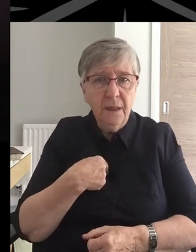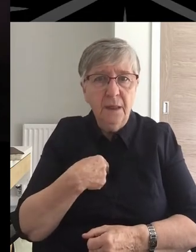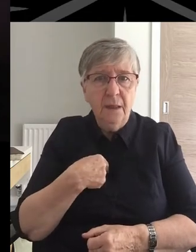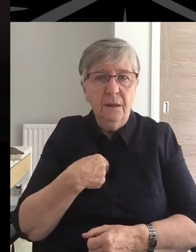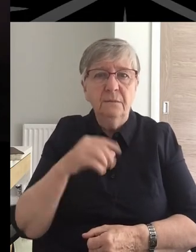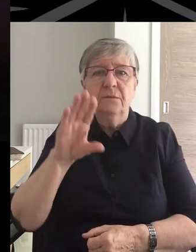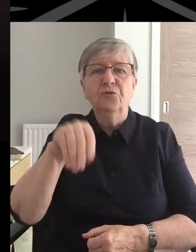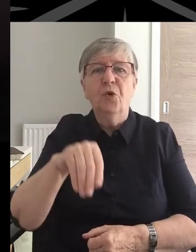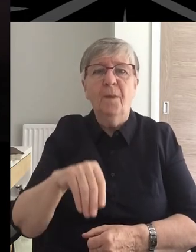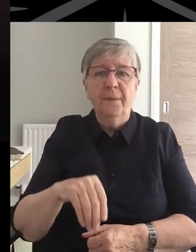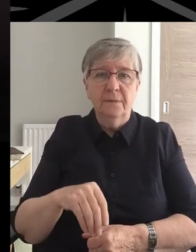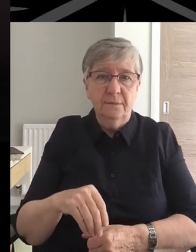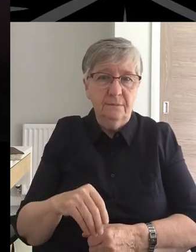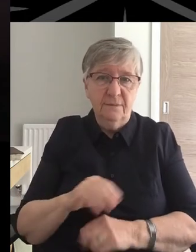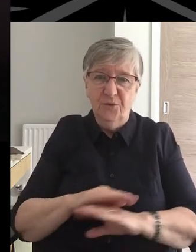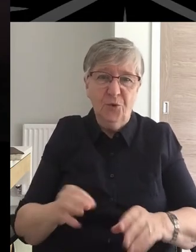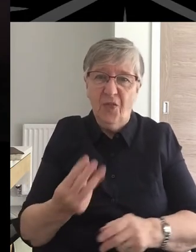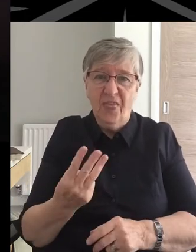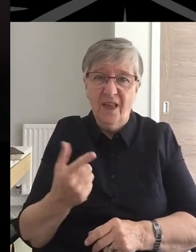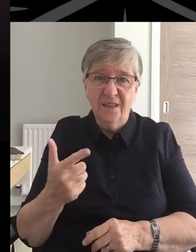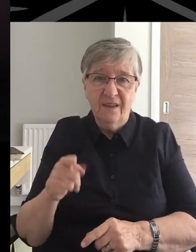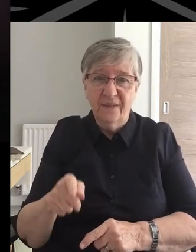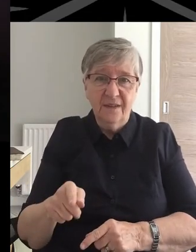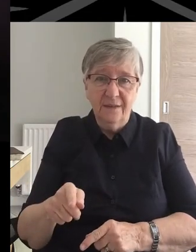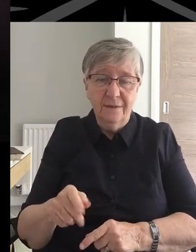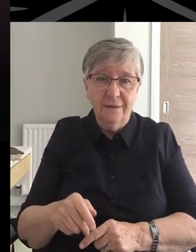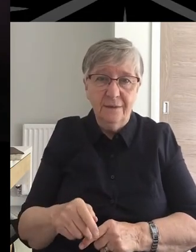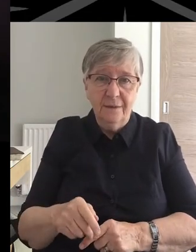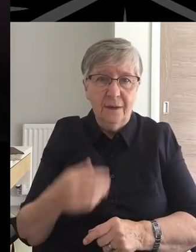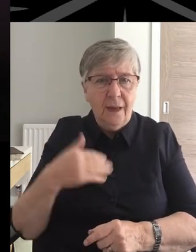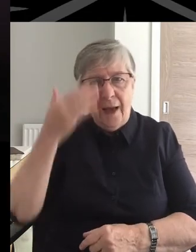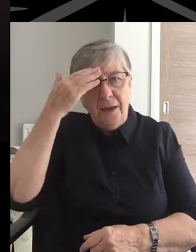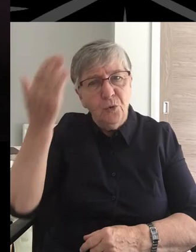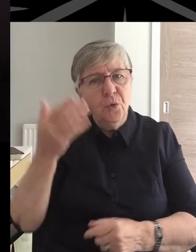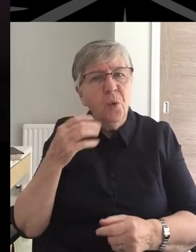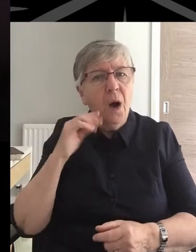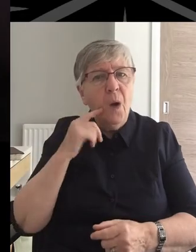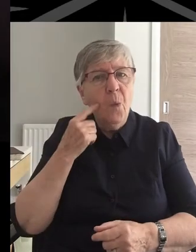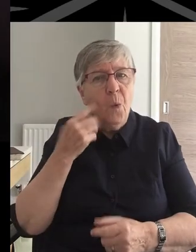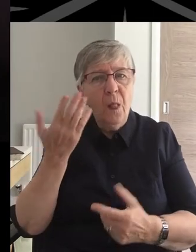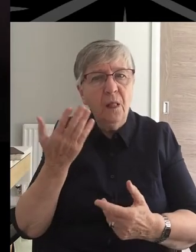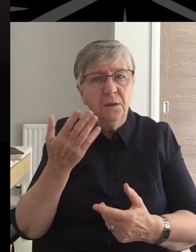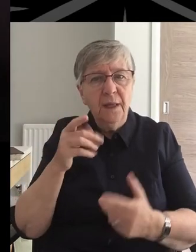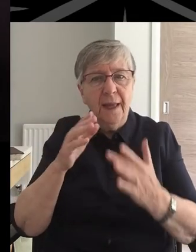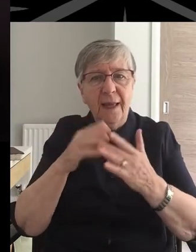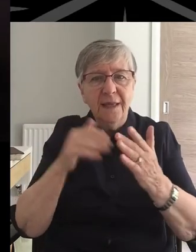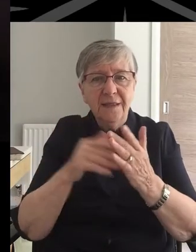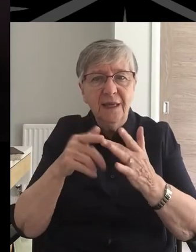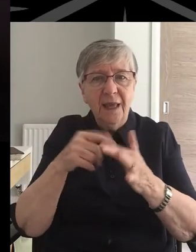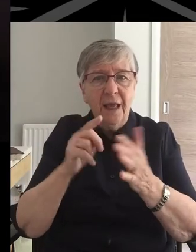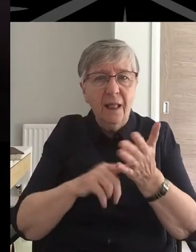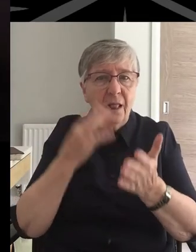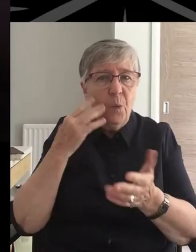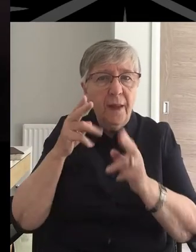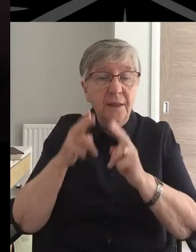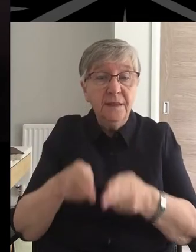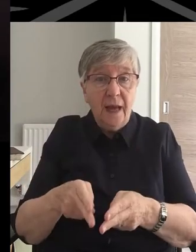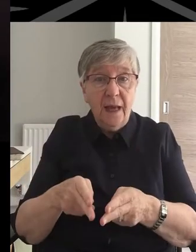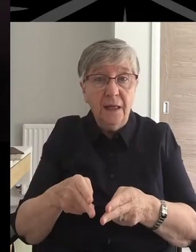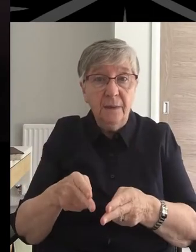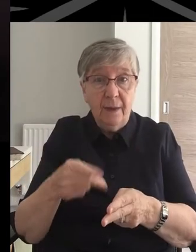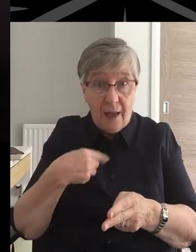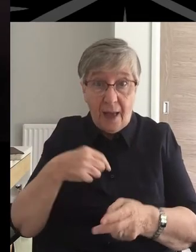scoffing. Stop it. Well, I don't know how old Ezekiel was when he died, but one thing I'm sure of is that